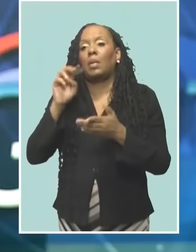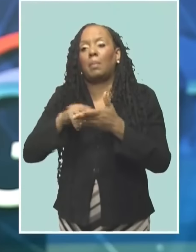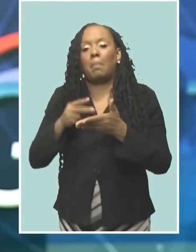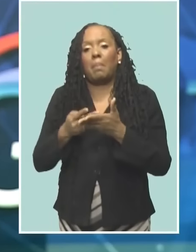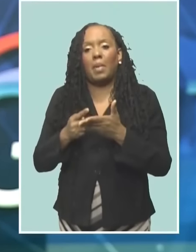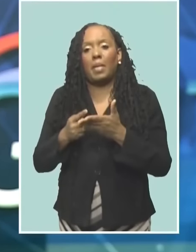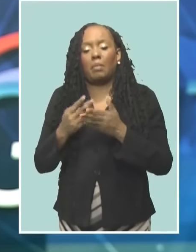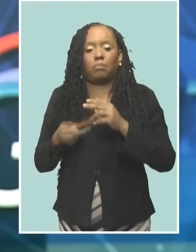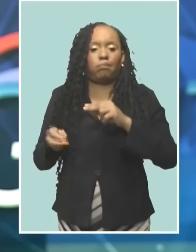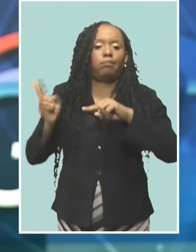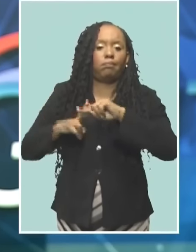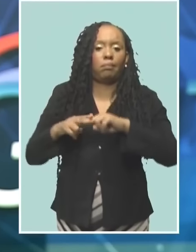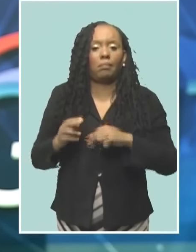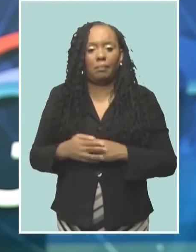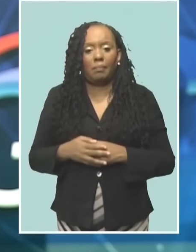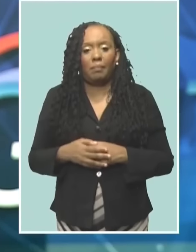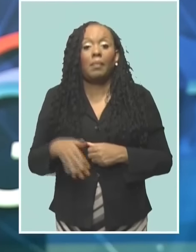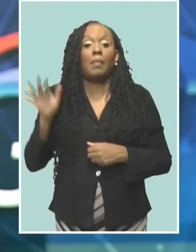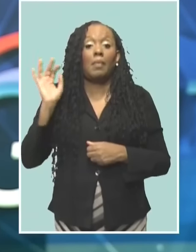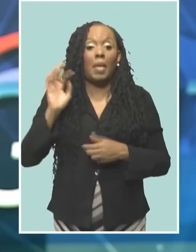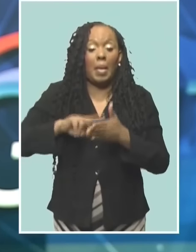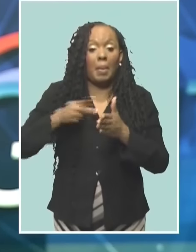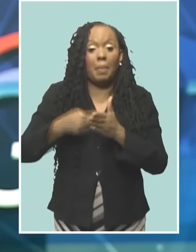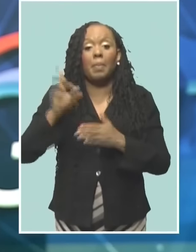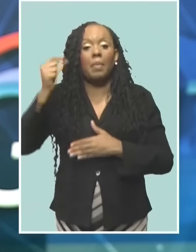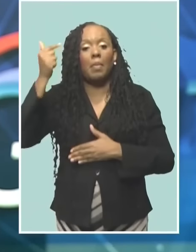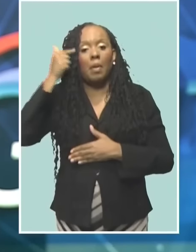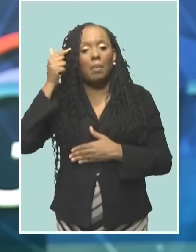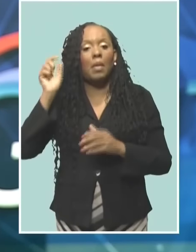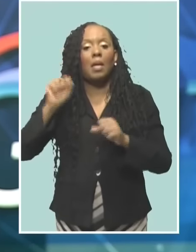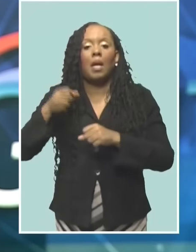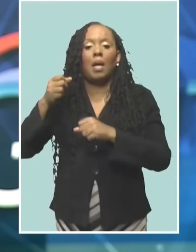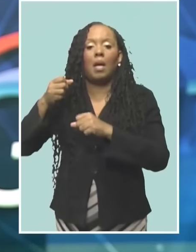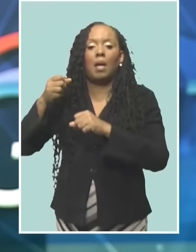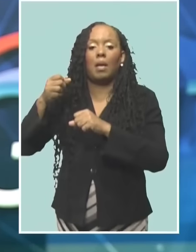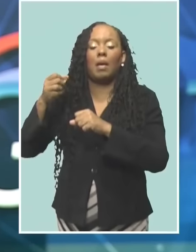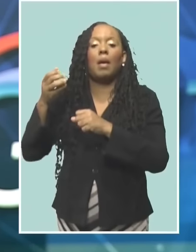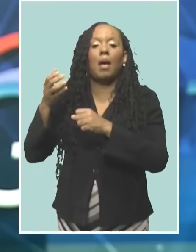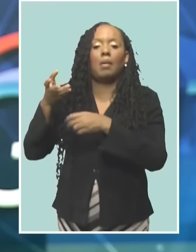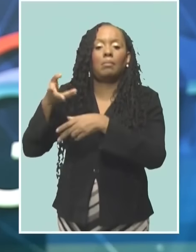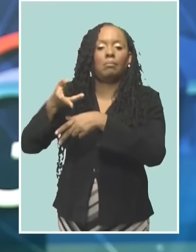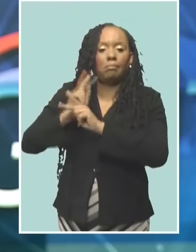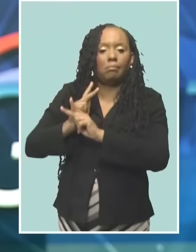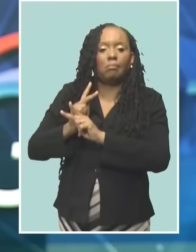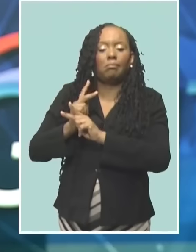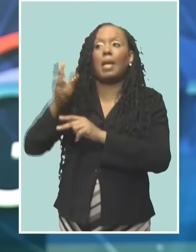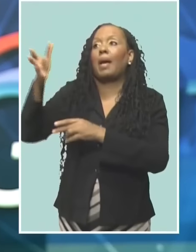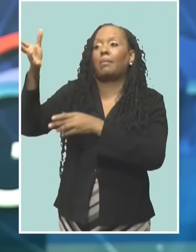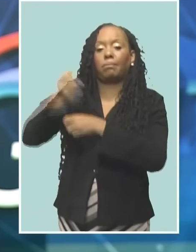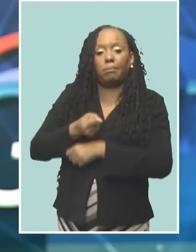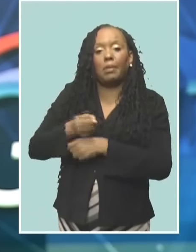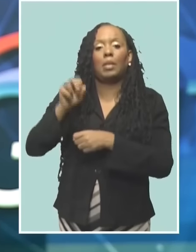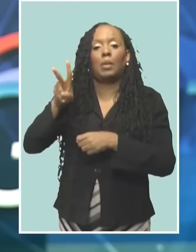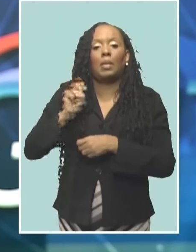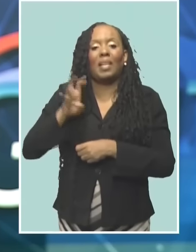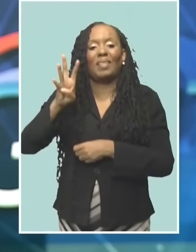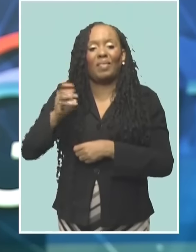PM Motley explains the debt for climate swap will allow government to draw $240 million immediately to finance